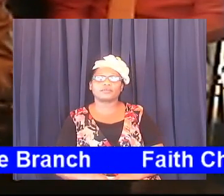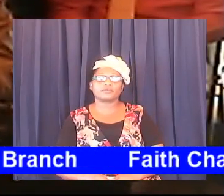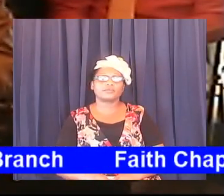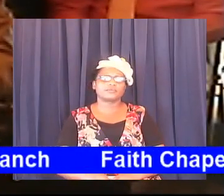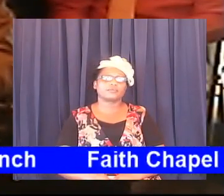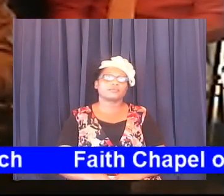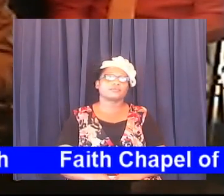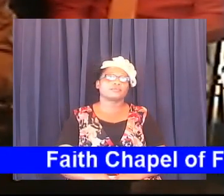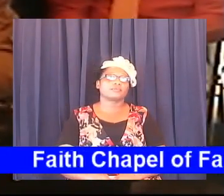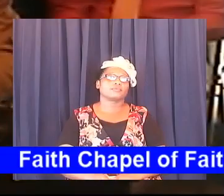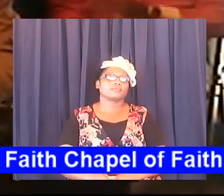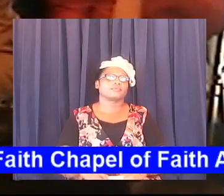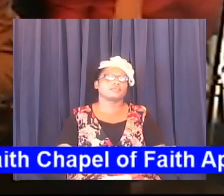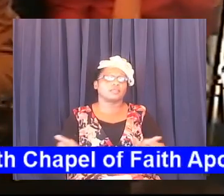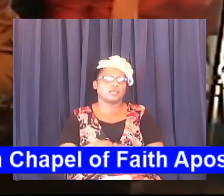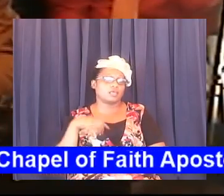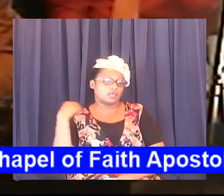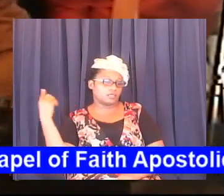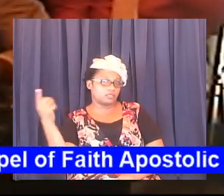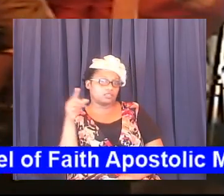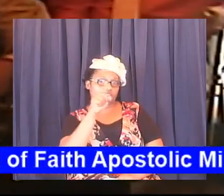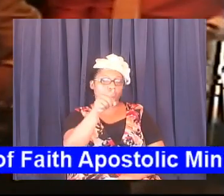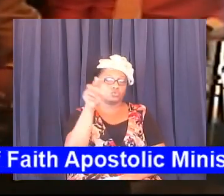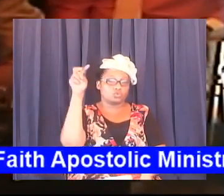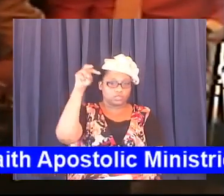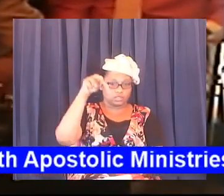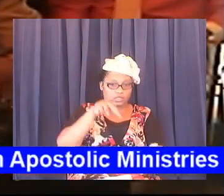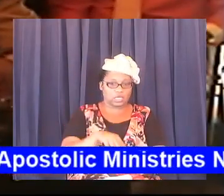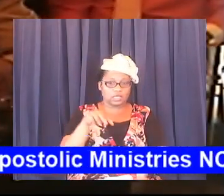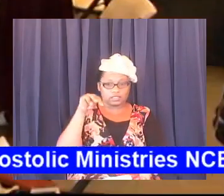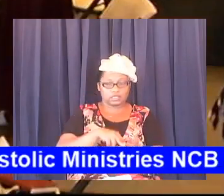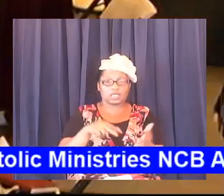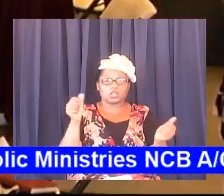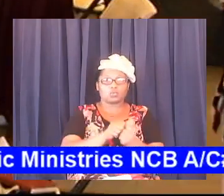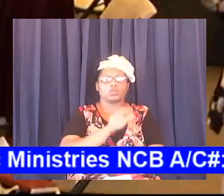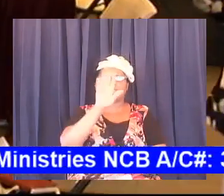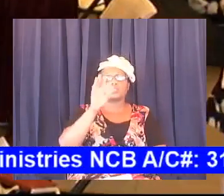And as you stand, stand with your hands lifted.